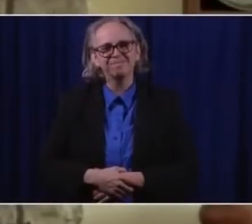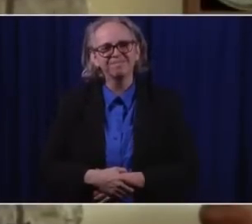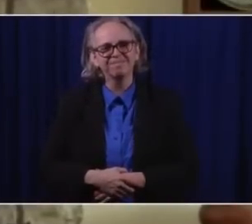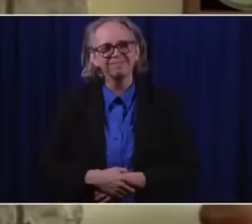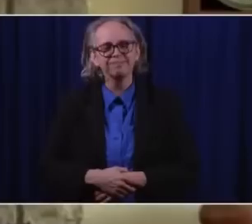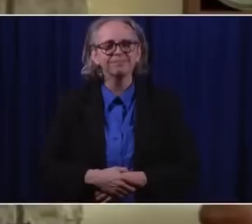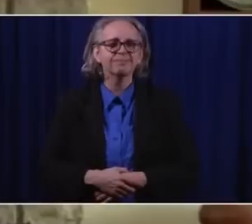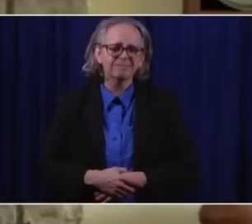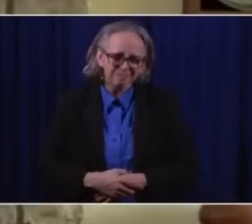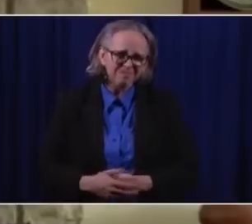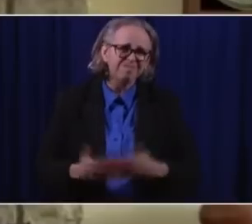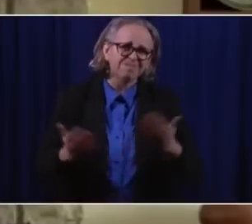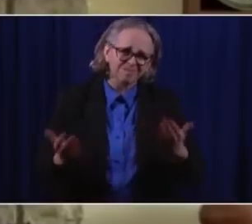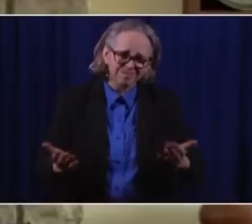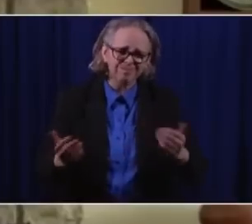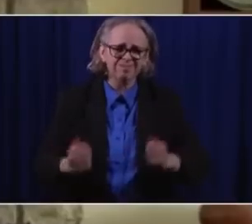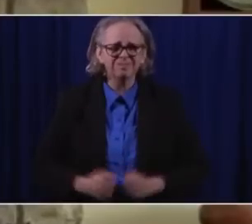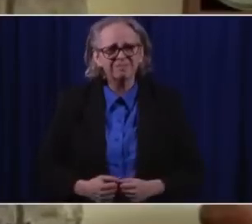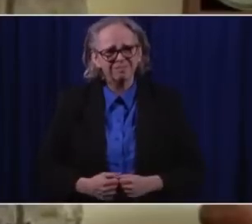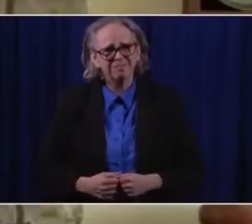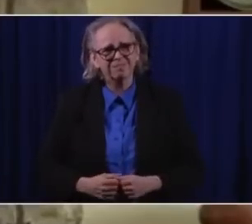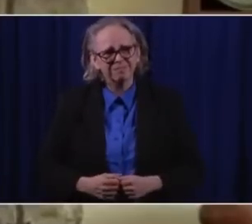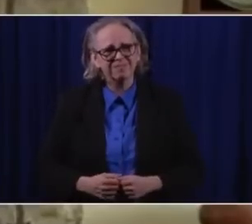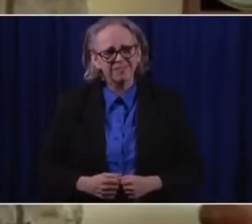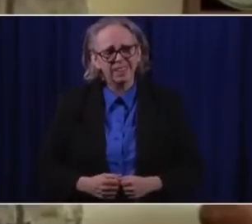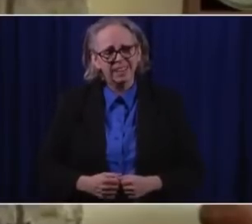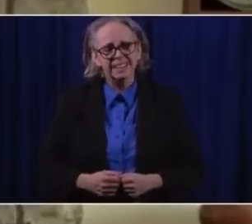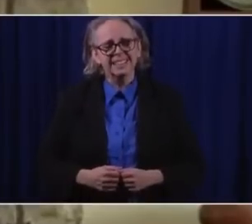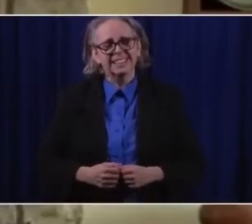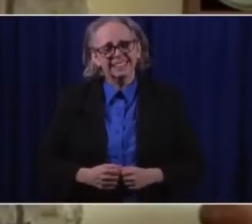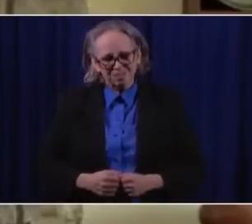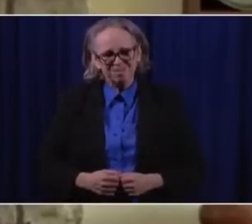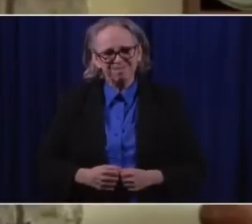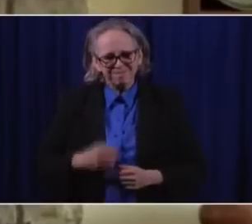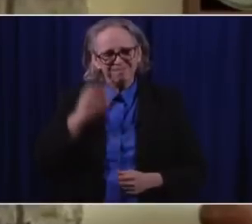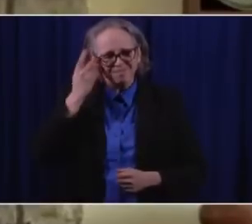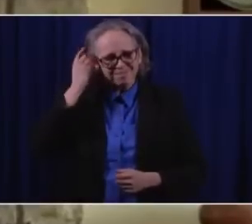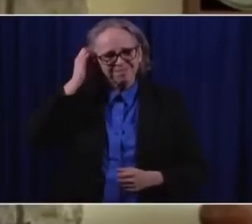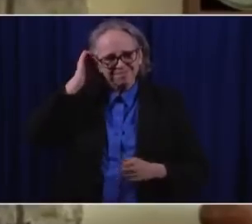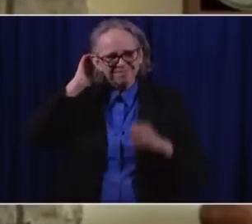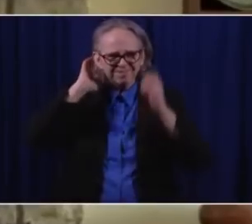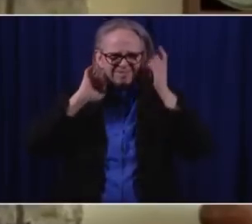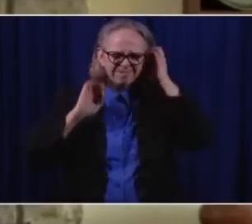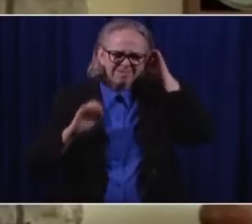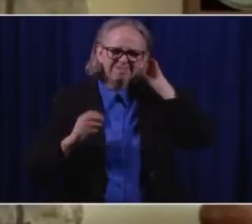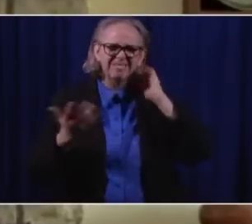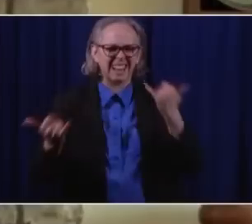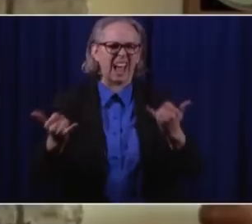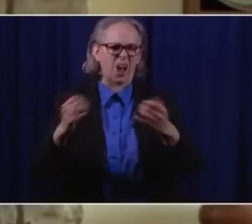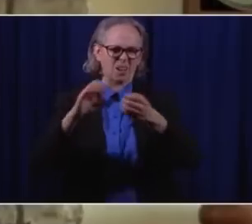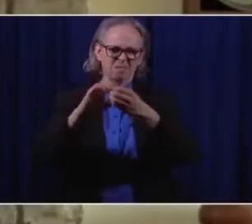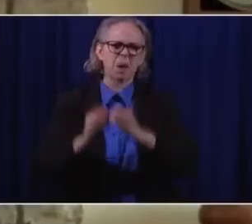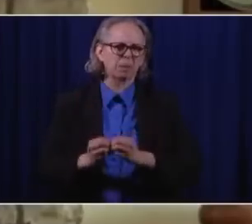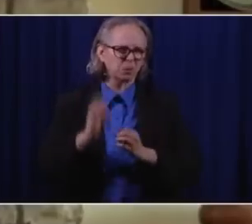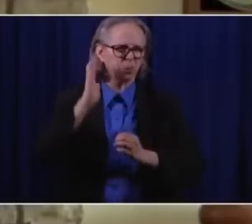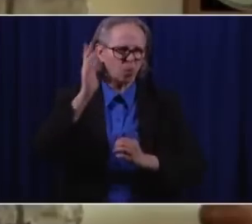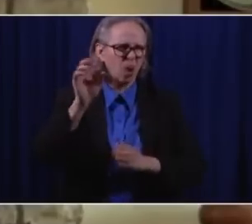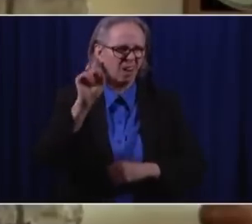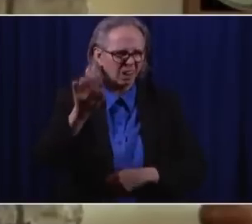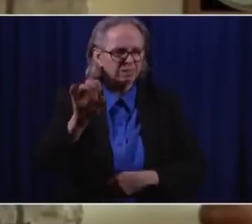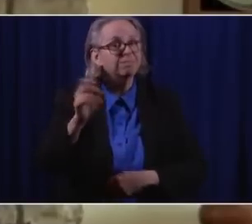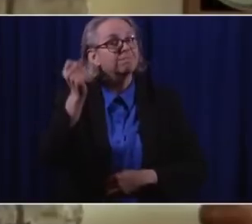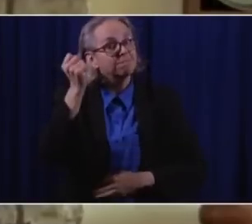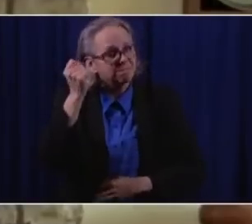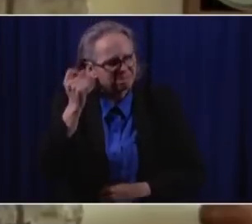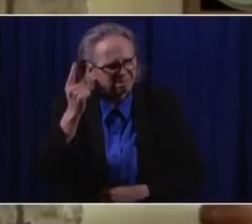Well, we're going to go through the data today. The data continues to be